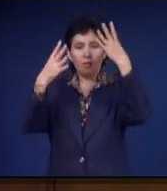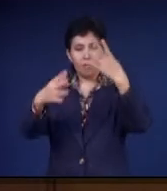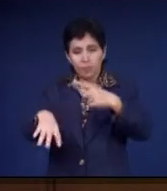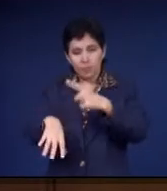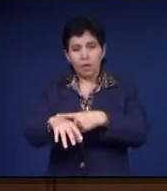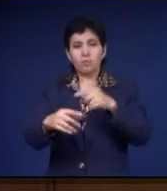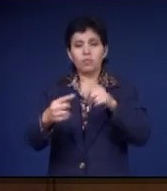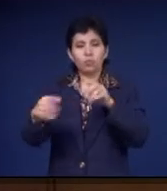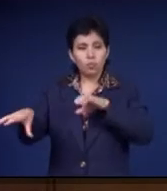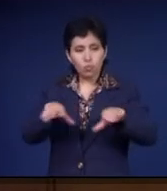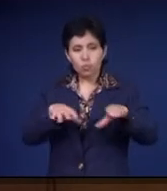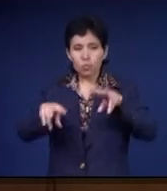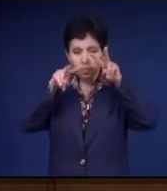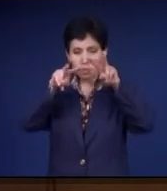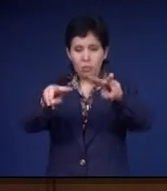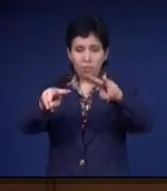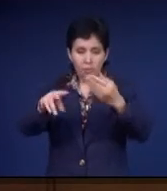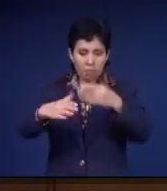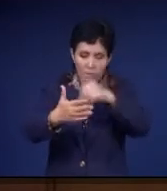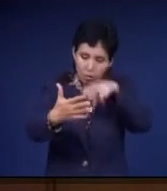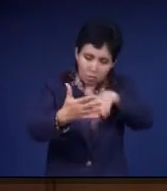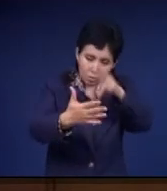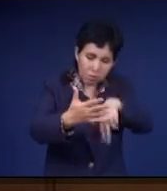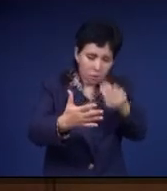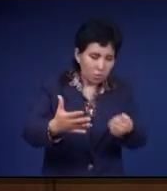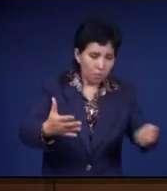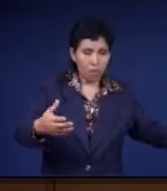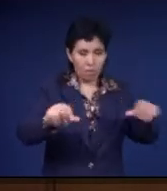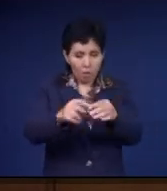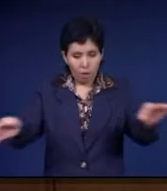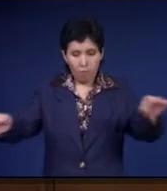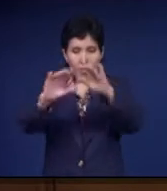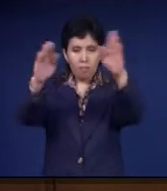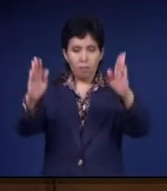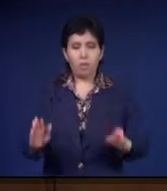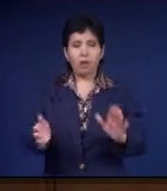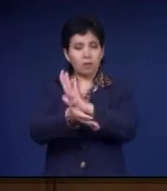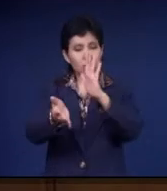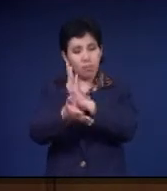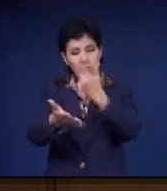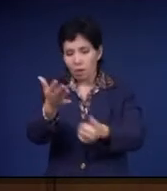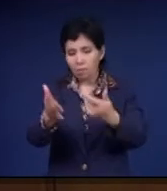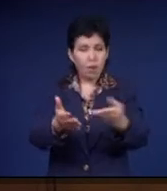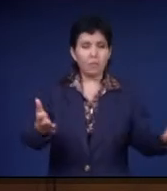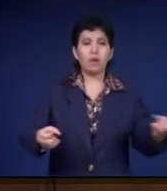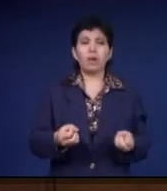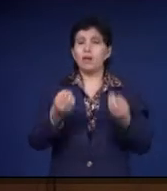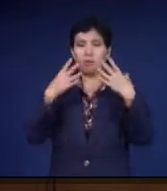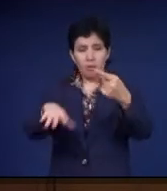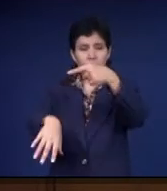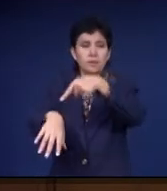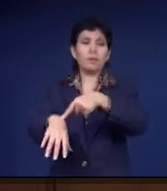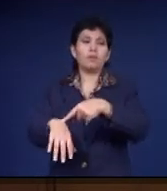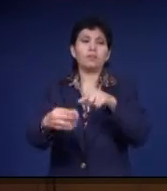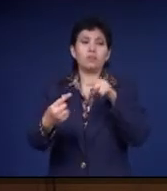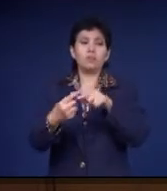to do, to look at the articles, to look at archives, and to form hypotheses. A lot of time